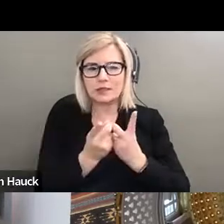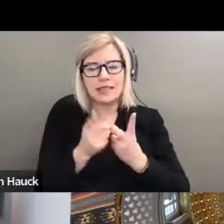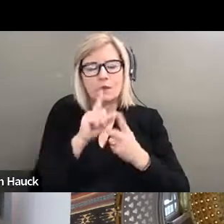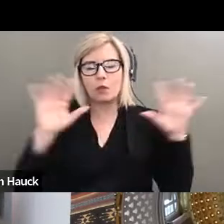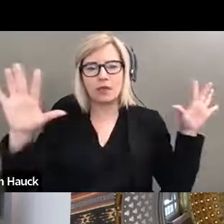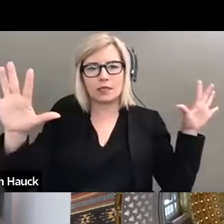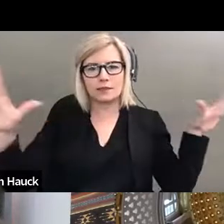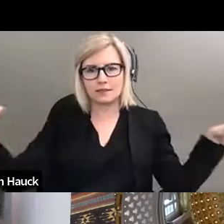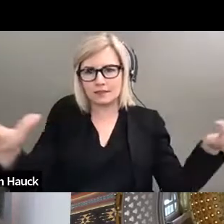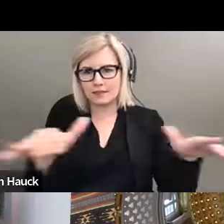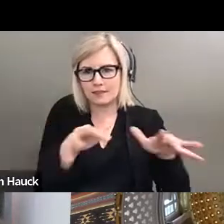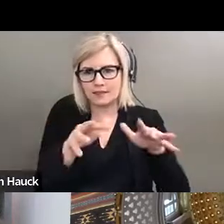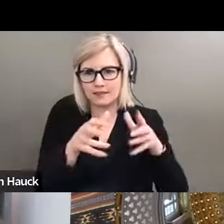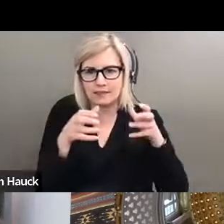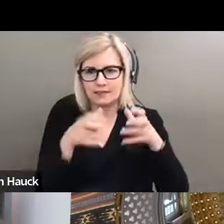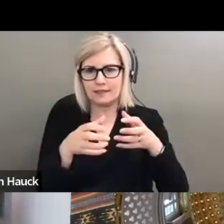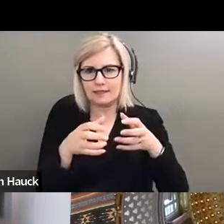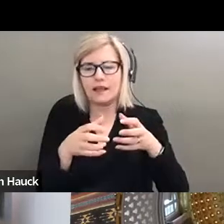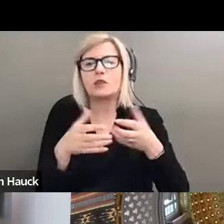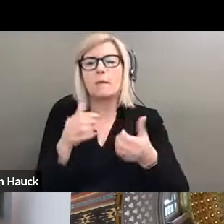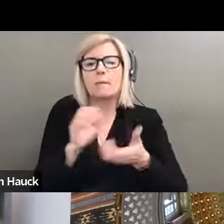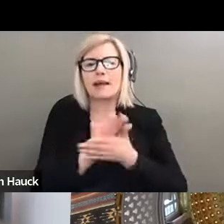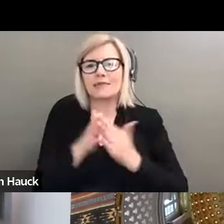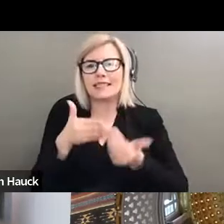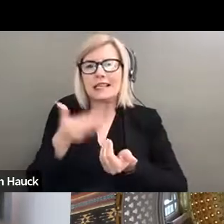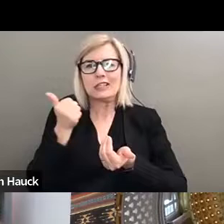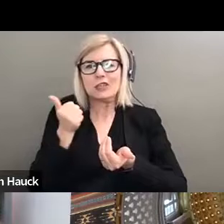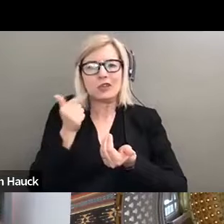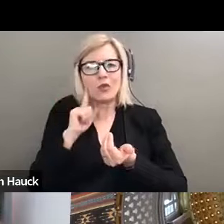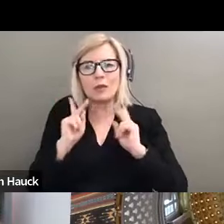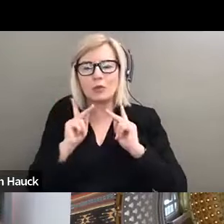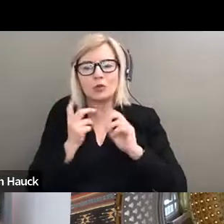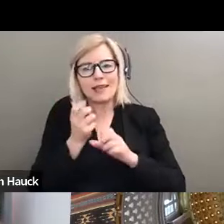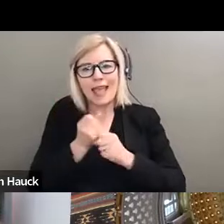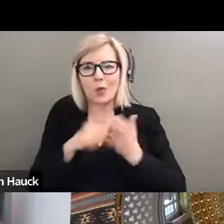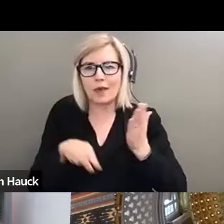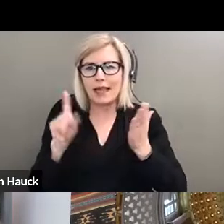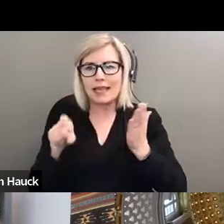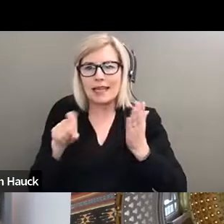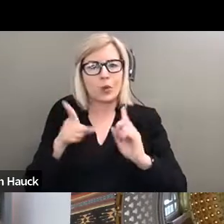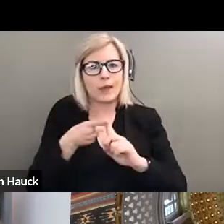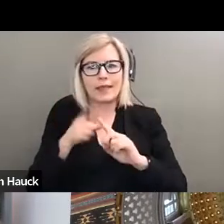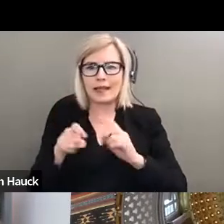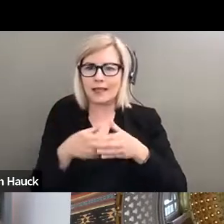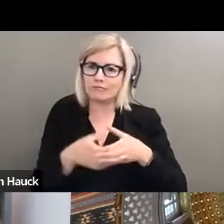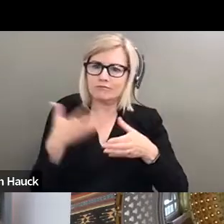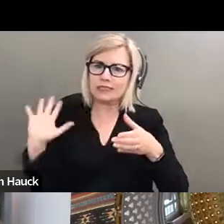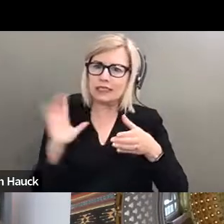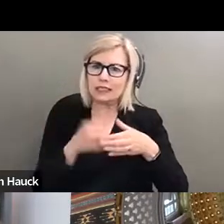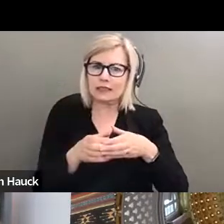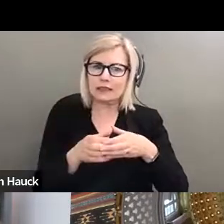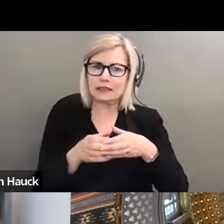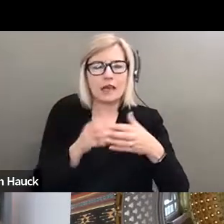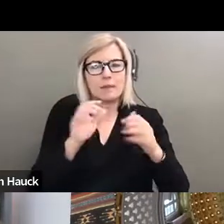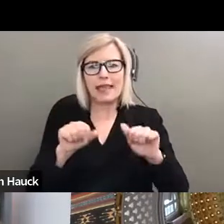it all together so it's easier for people to get what they need when they need it, and to move across those